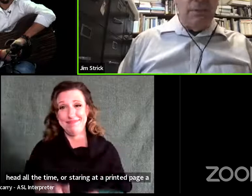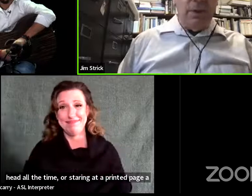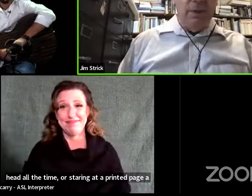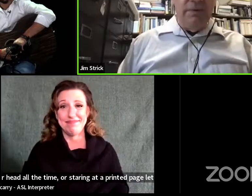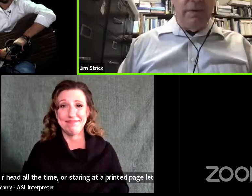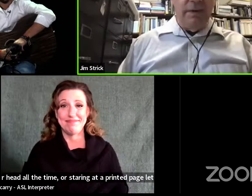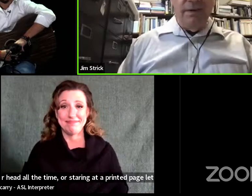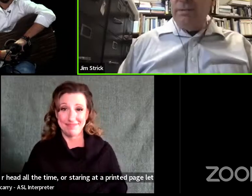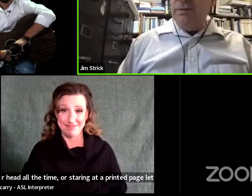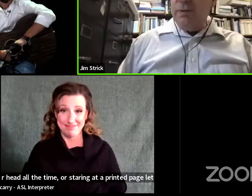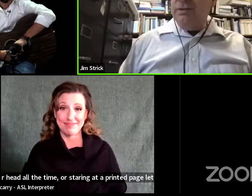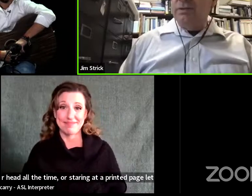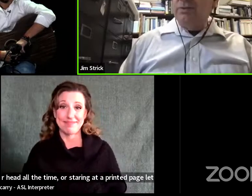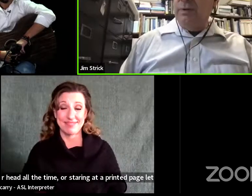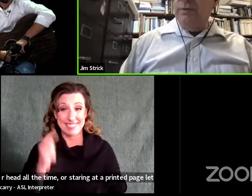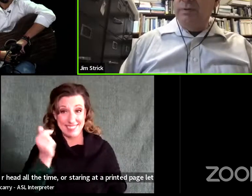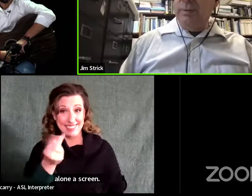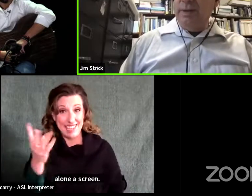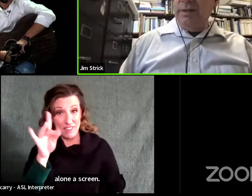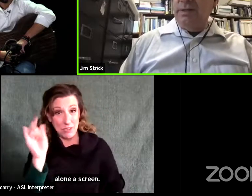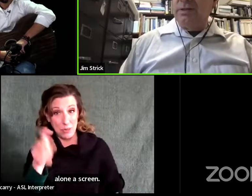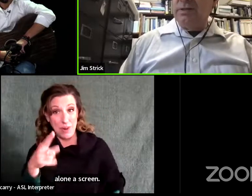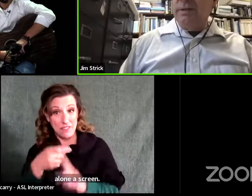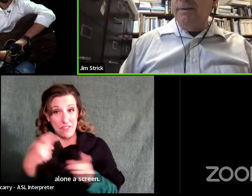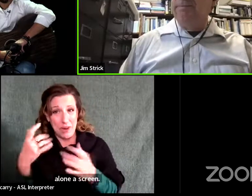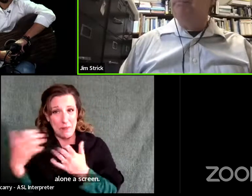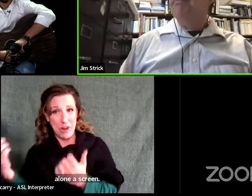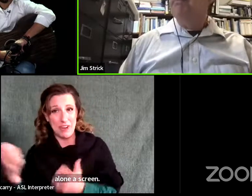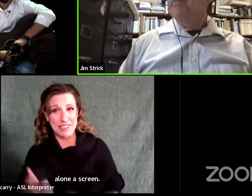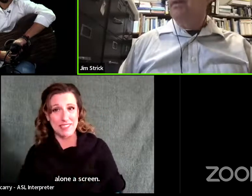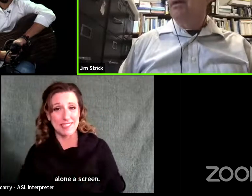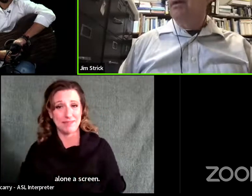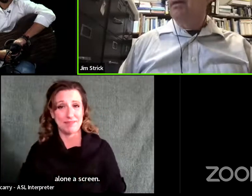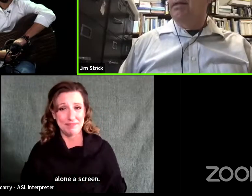So we've got a number of questions for you from the audience.